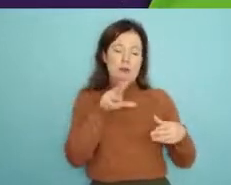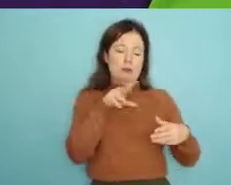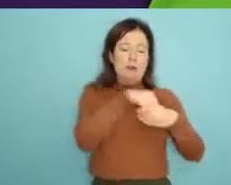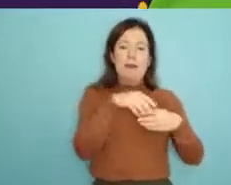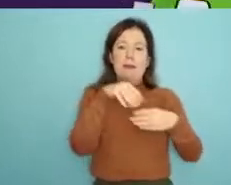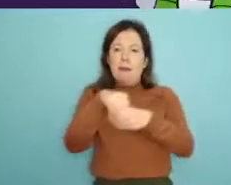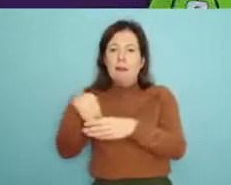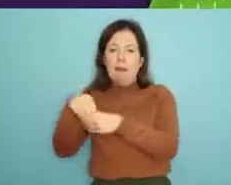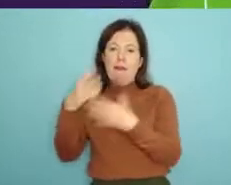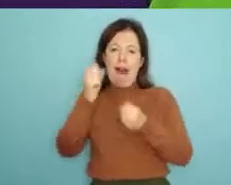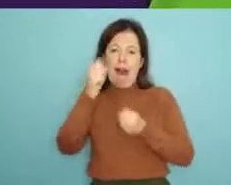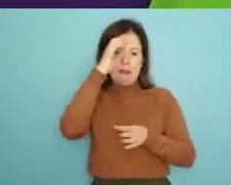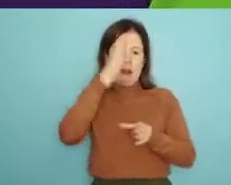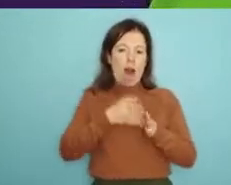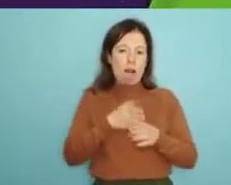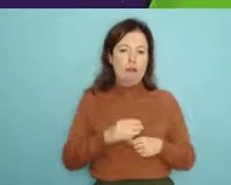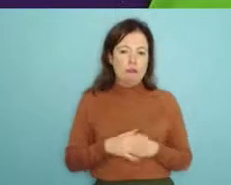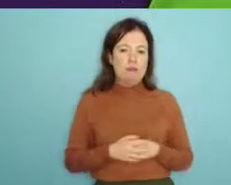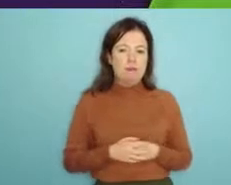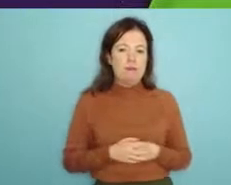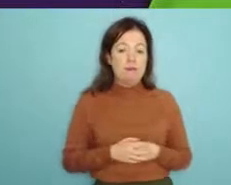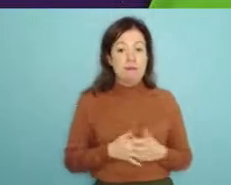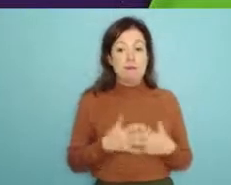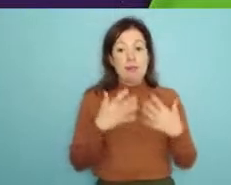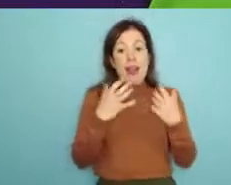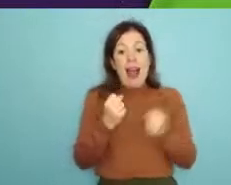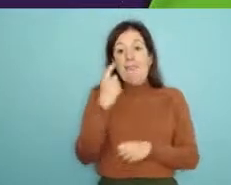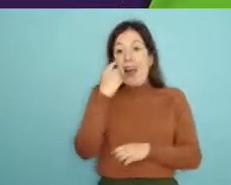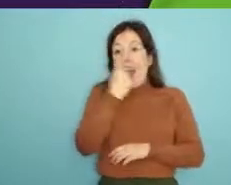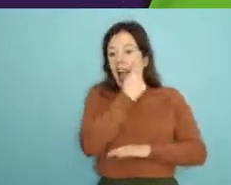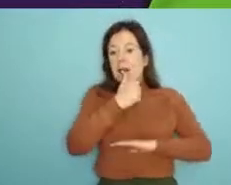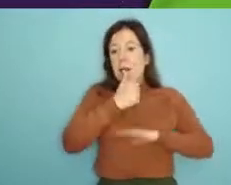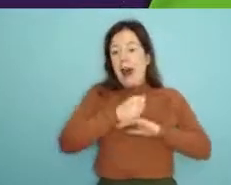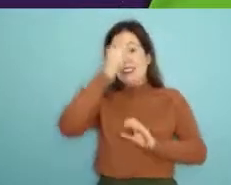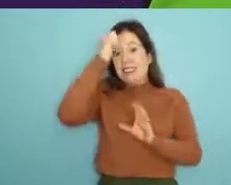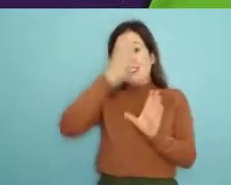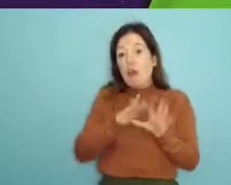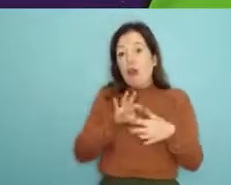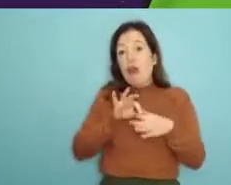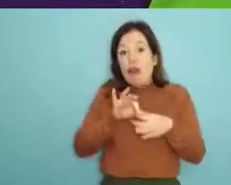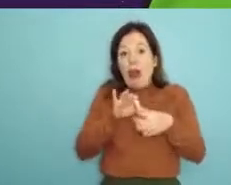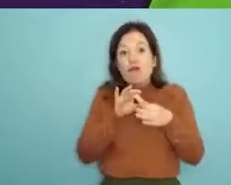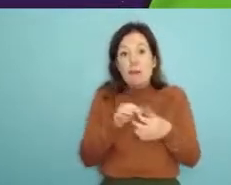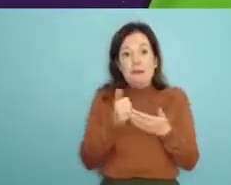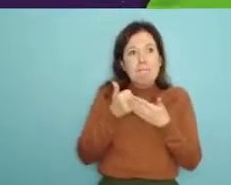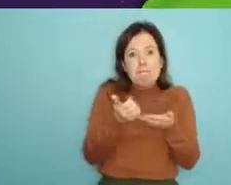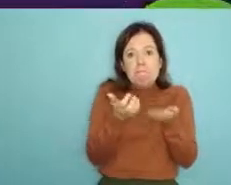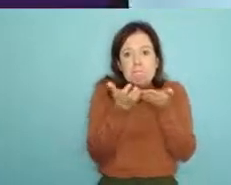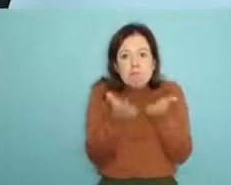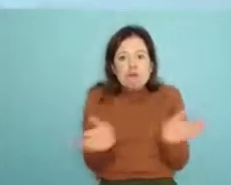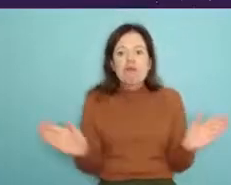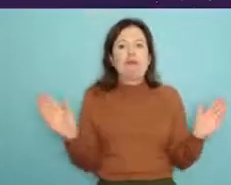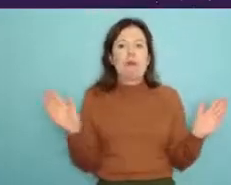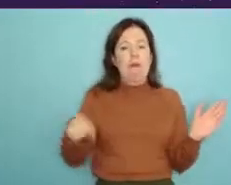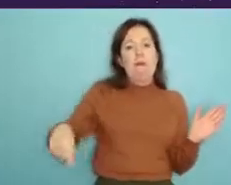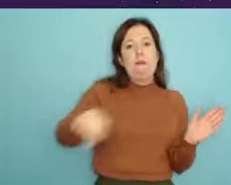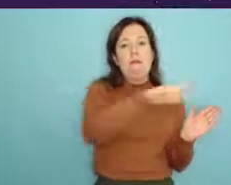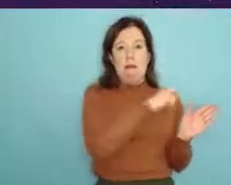By expanding access to the range of evidence-based psychological therapies and interventions to those who can benefit.